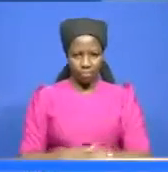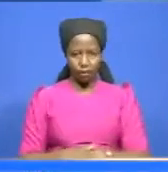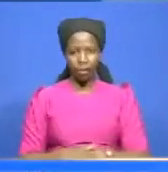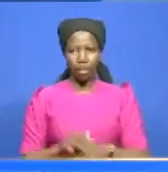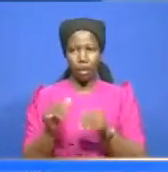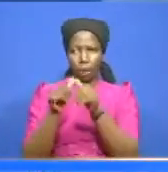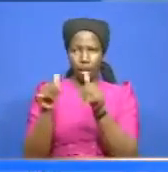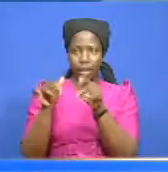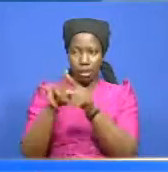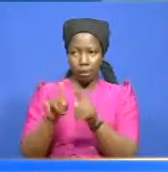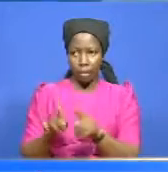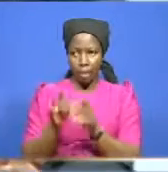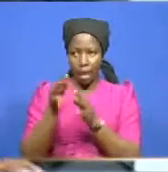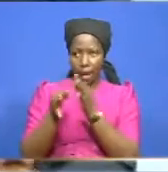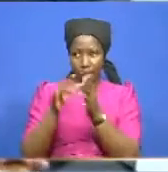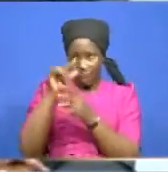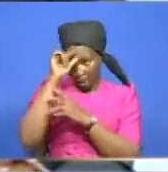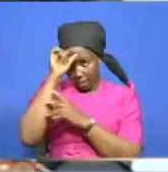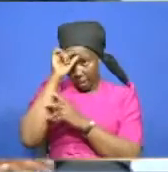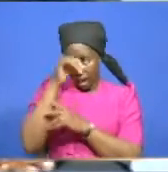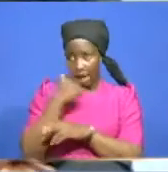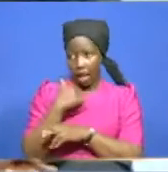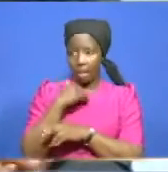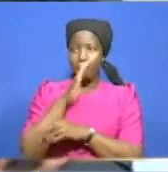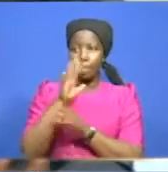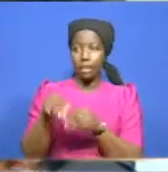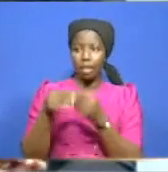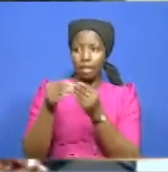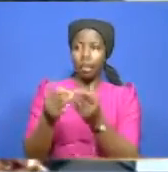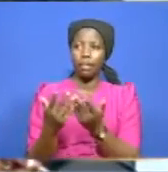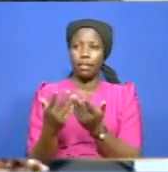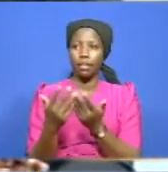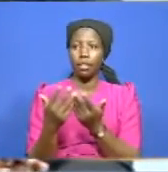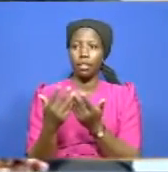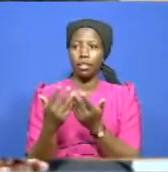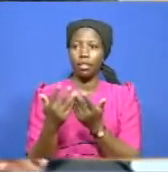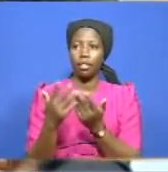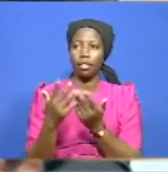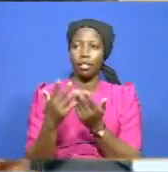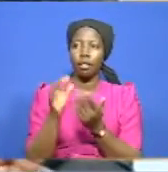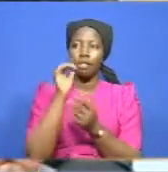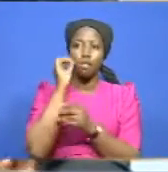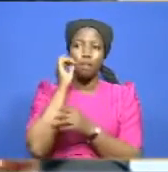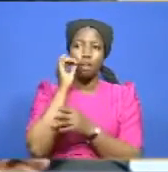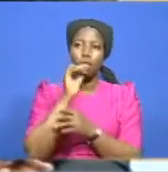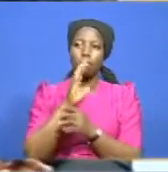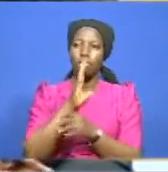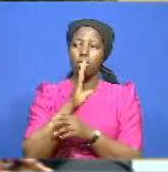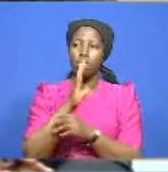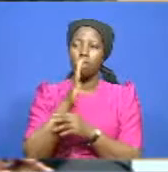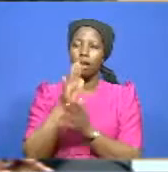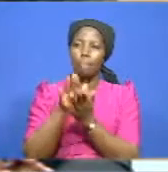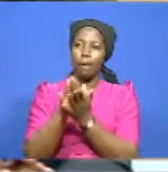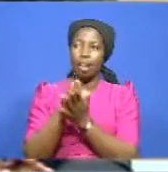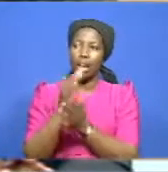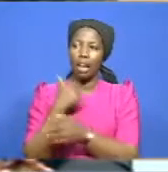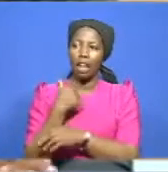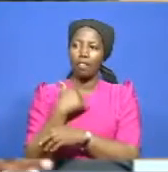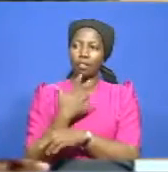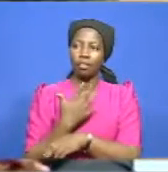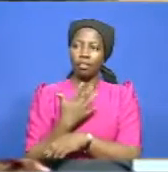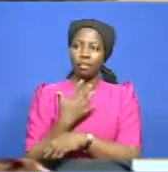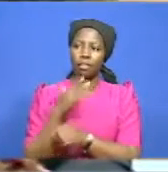Well, even though the government has been reducing domestic borrowing, banks hold the most stock of treasury